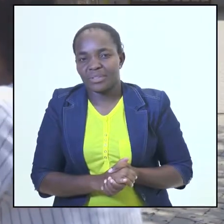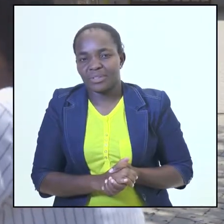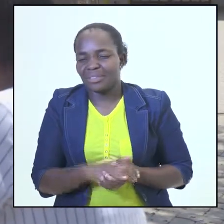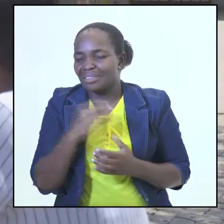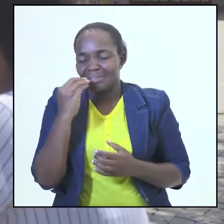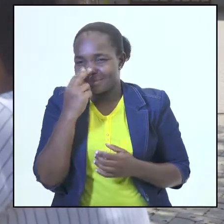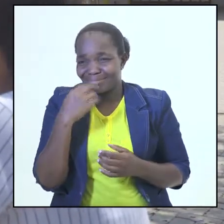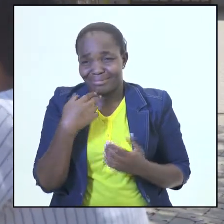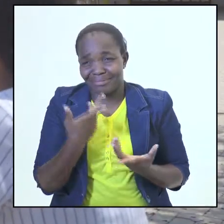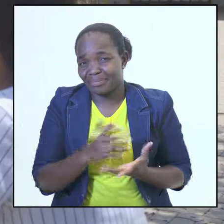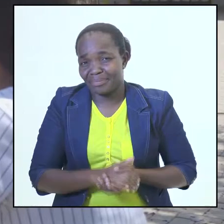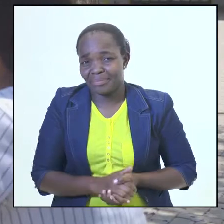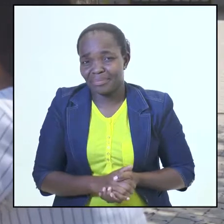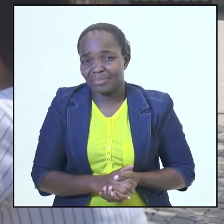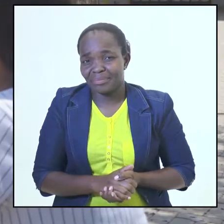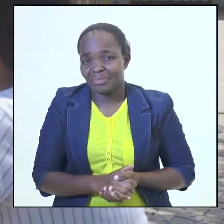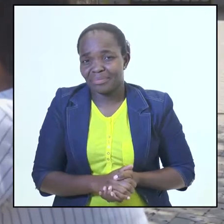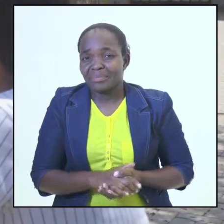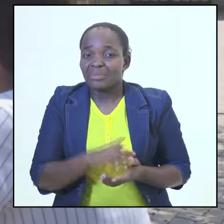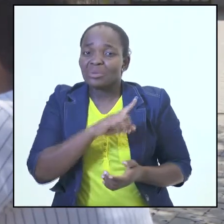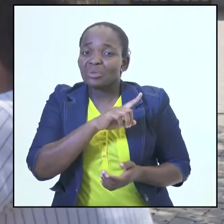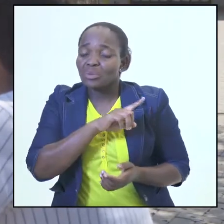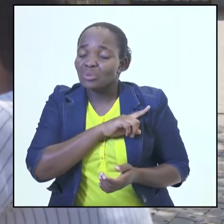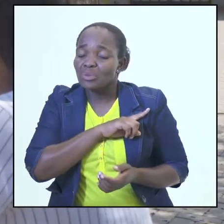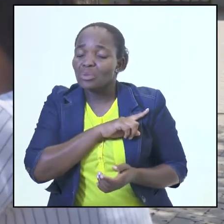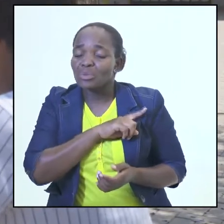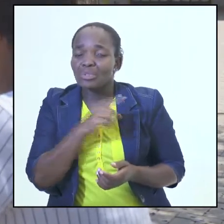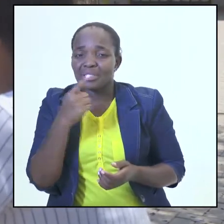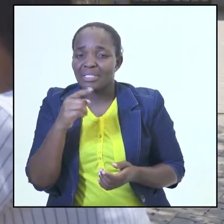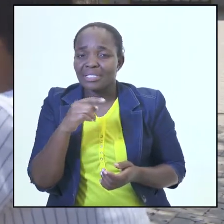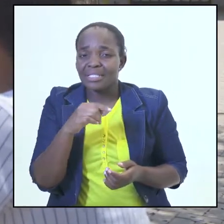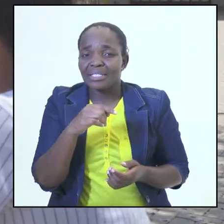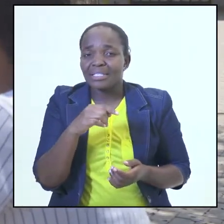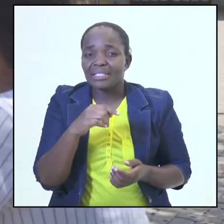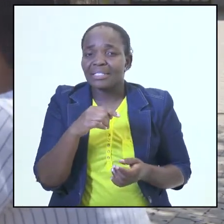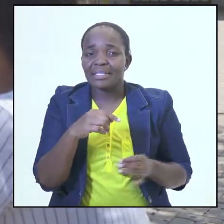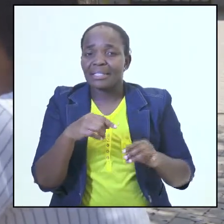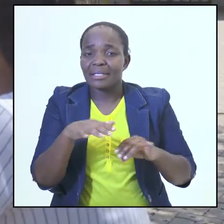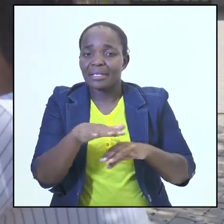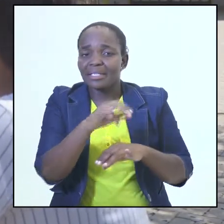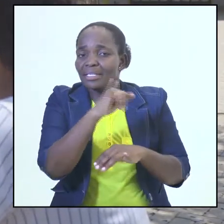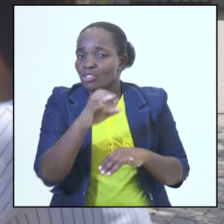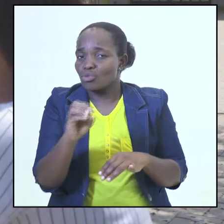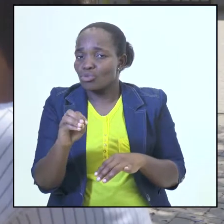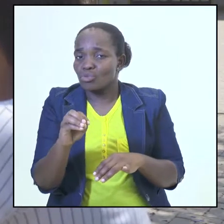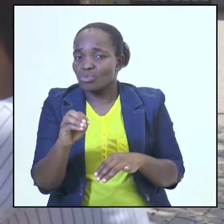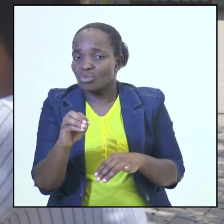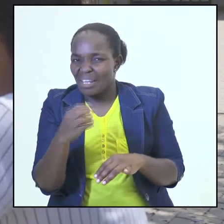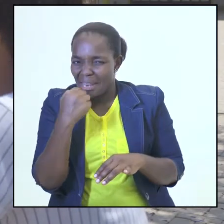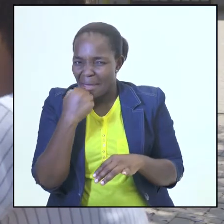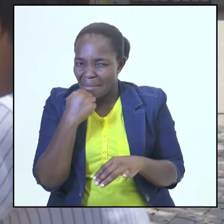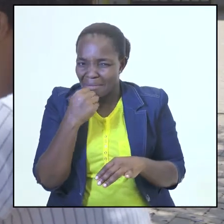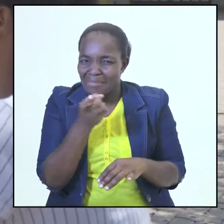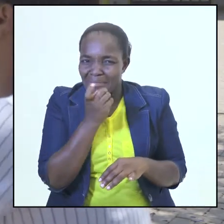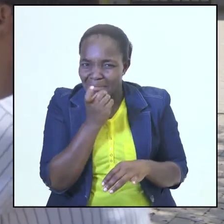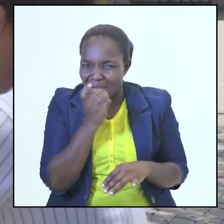Seriously? No wonder the poor animal couldn't survive. I mean, a zoo is not its natural habitat, and apples are definitely